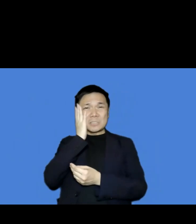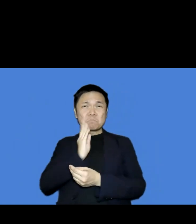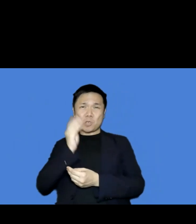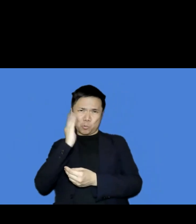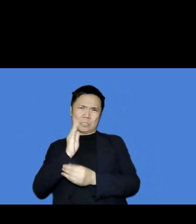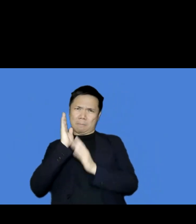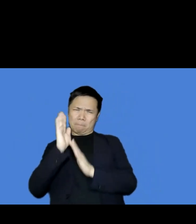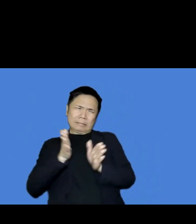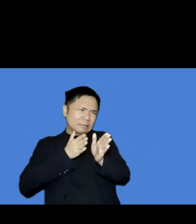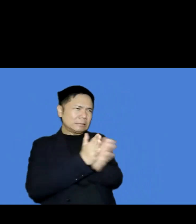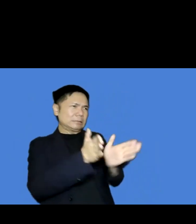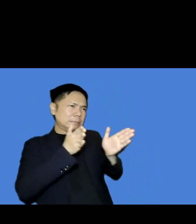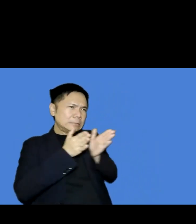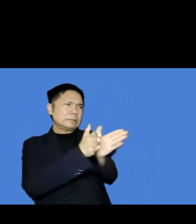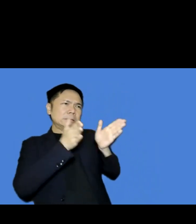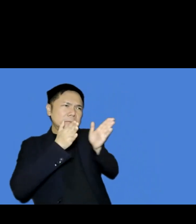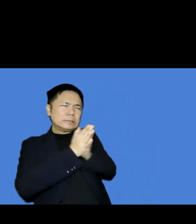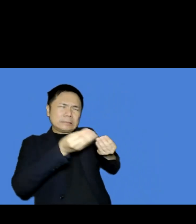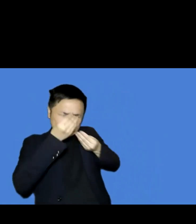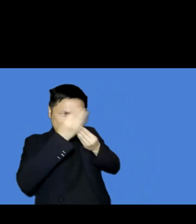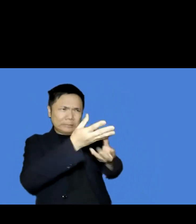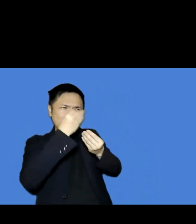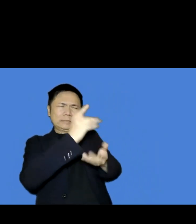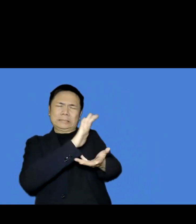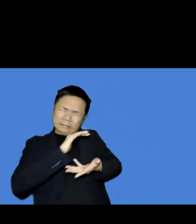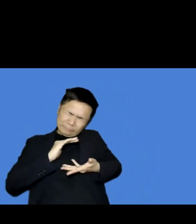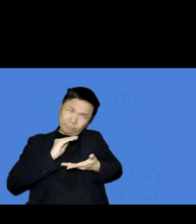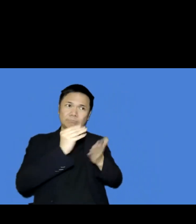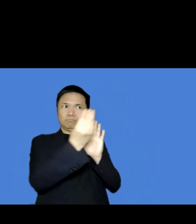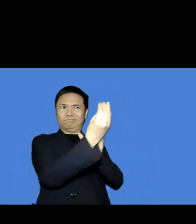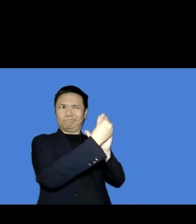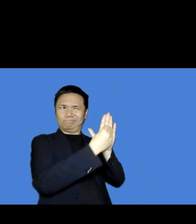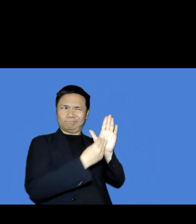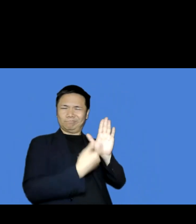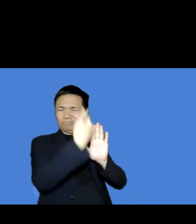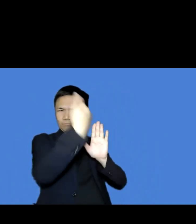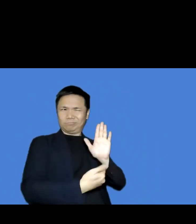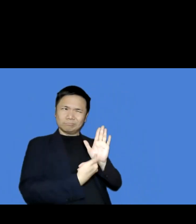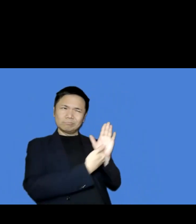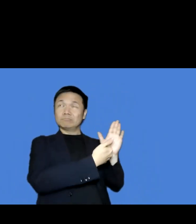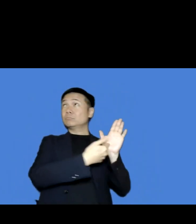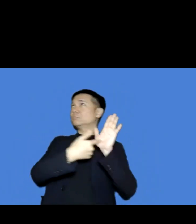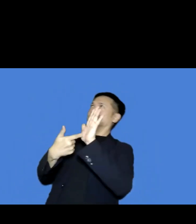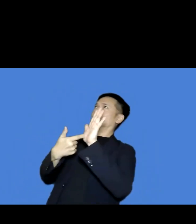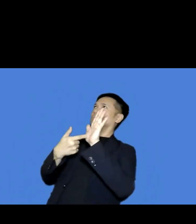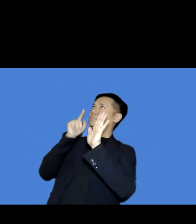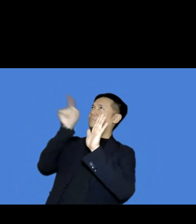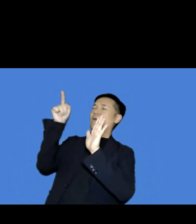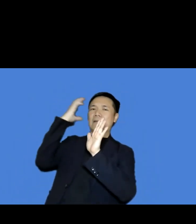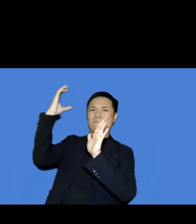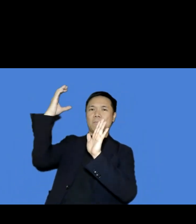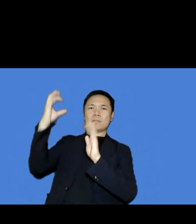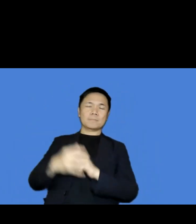youth with disability themselves, by organizations of persons with disability themselves. And I think GDS 2025 would be